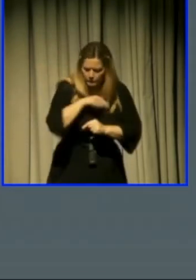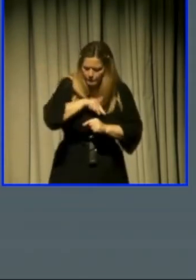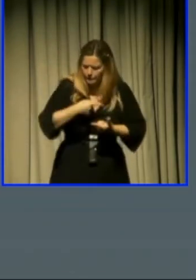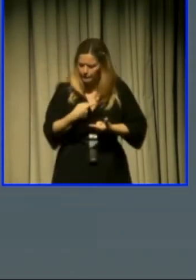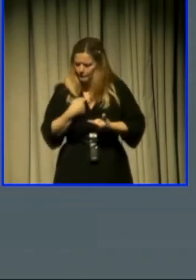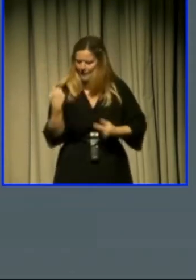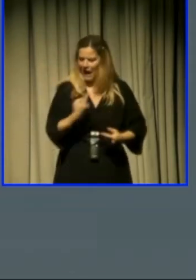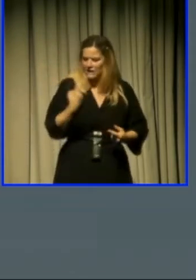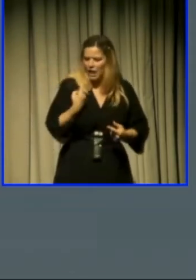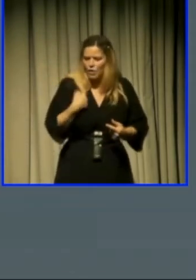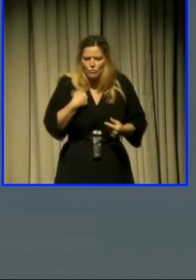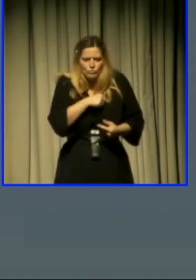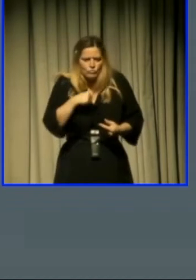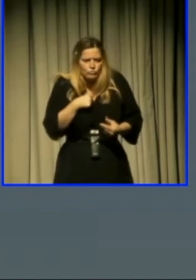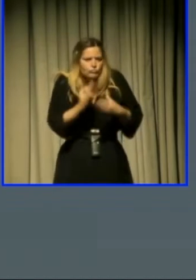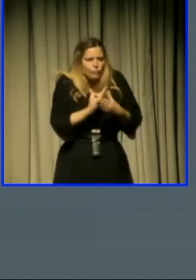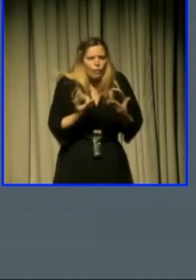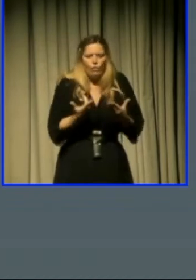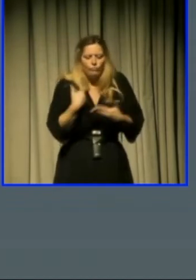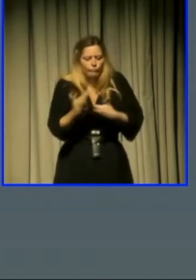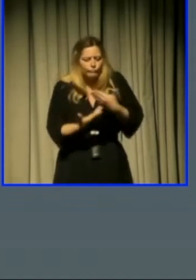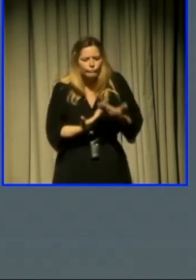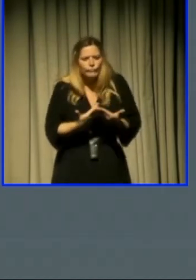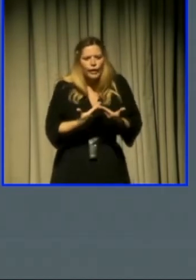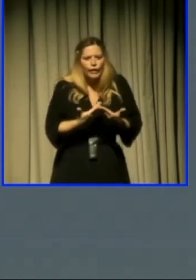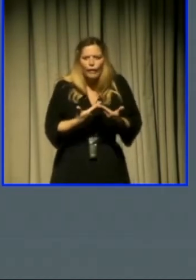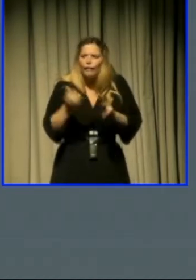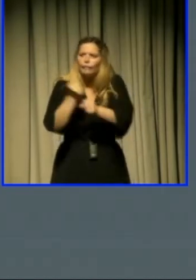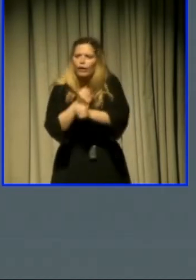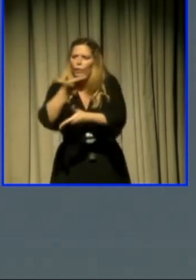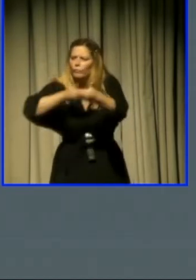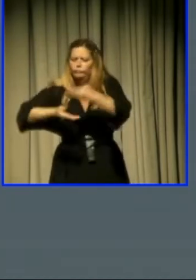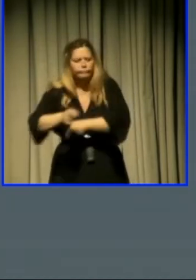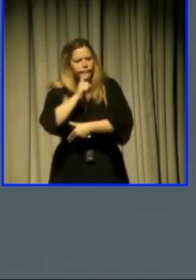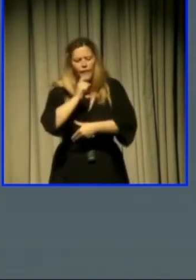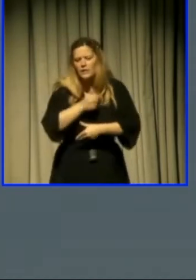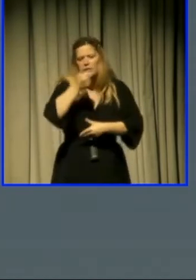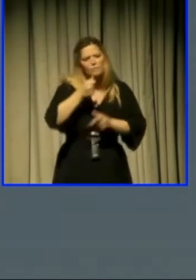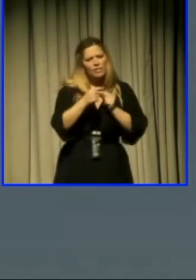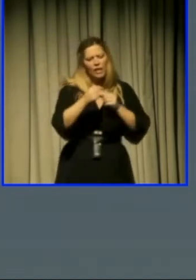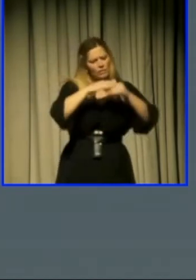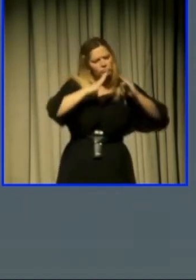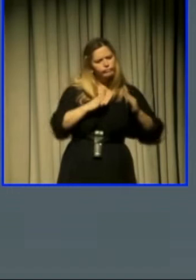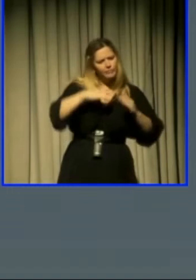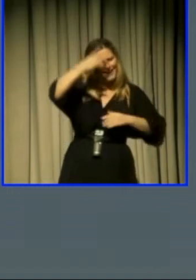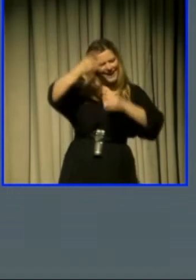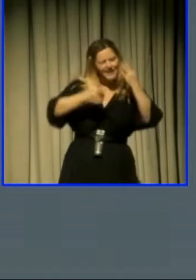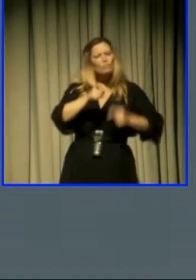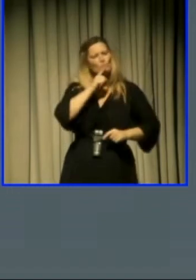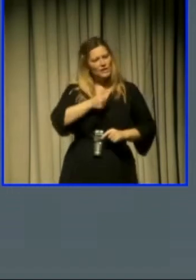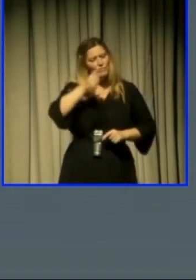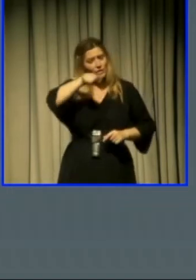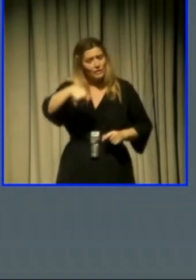work collaboratively. It was harder to be creative. And now a lot of companies